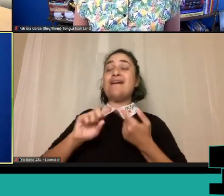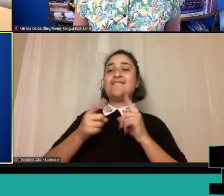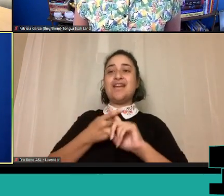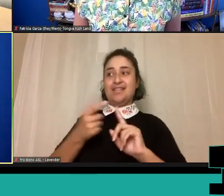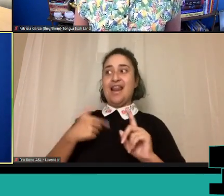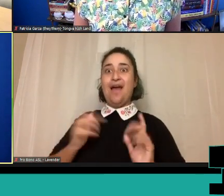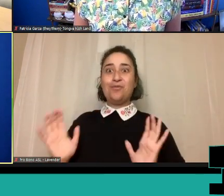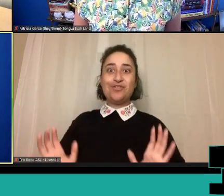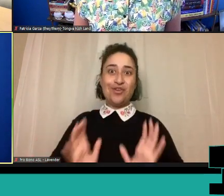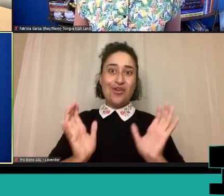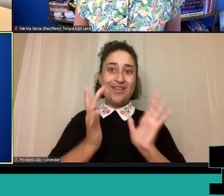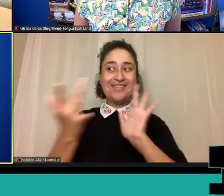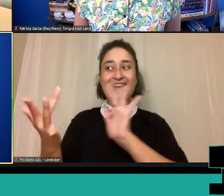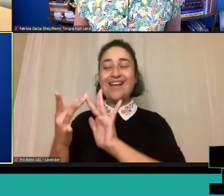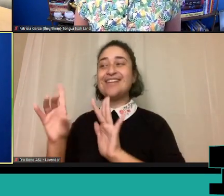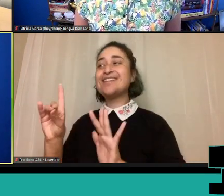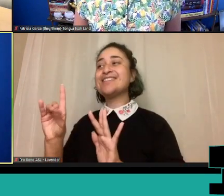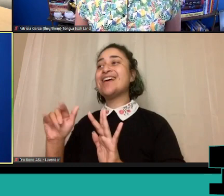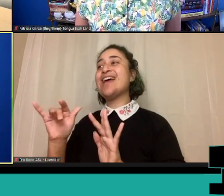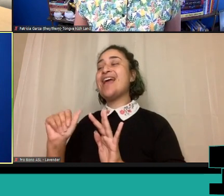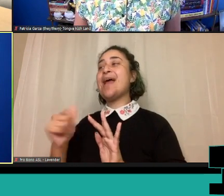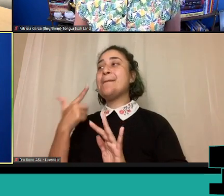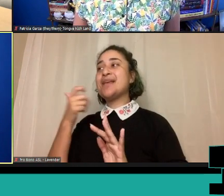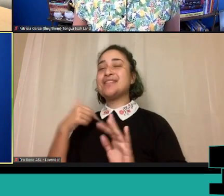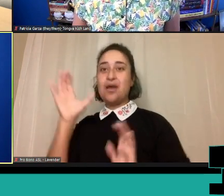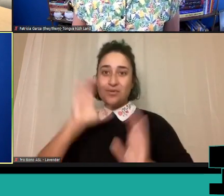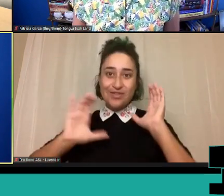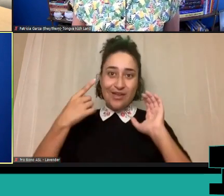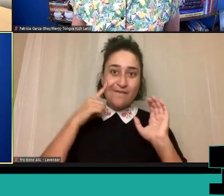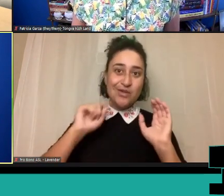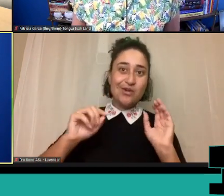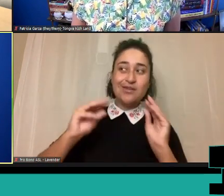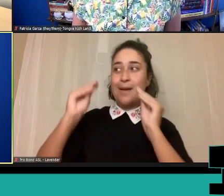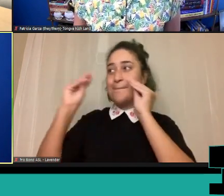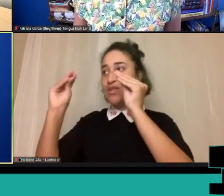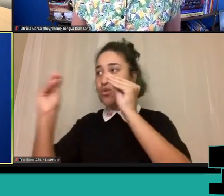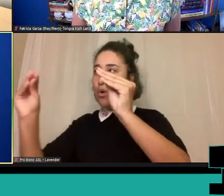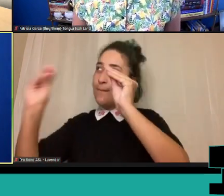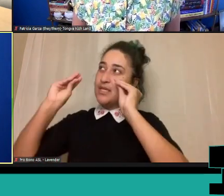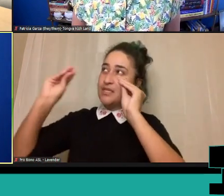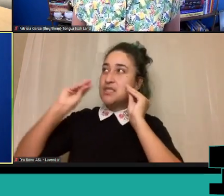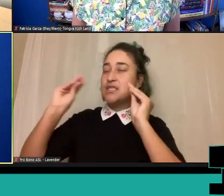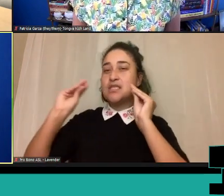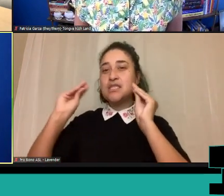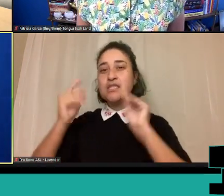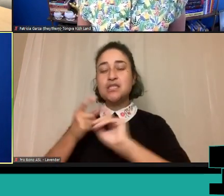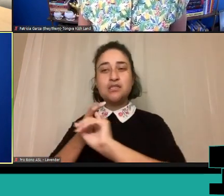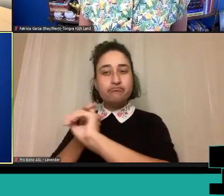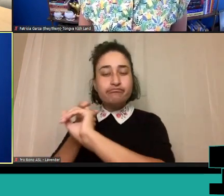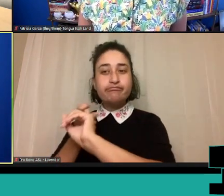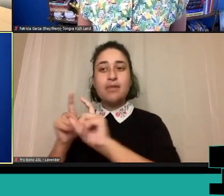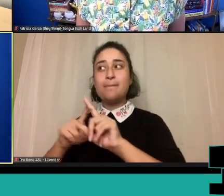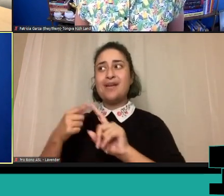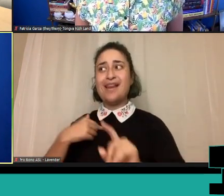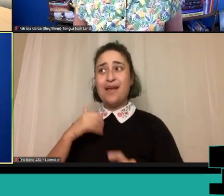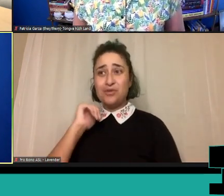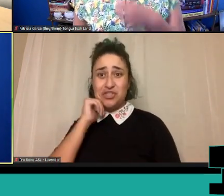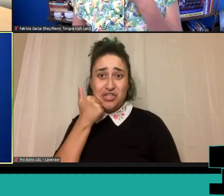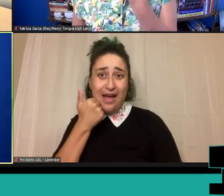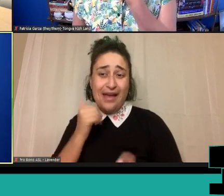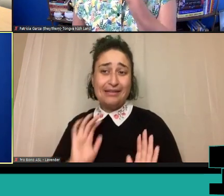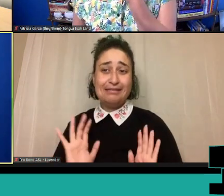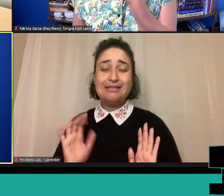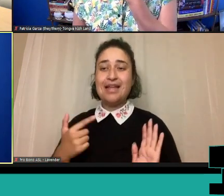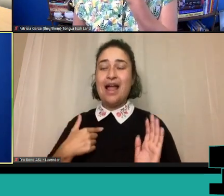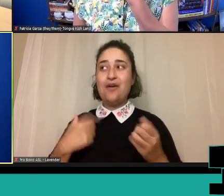to contact Diane because I was looking for like a mentor-mentee relationship, but I was a little bit shy. And I was